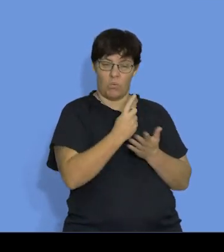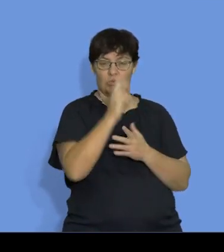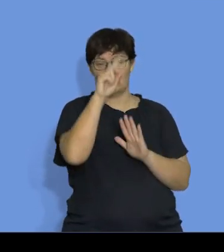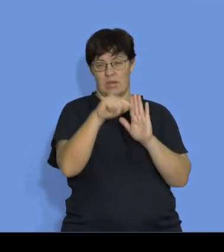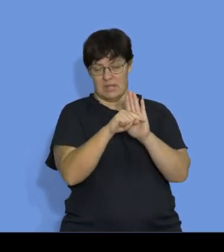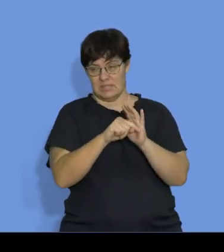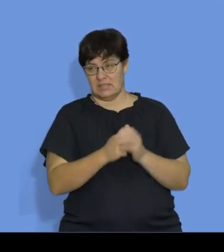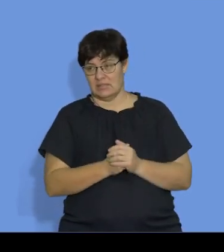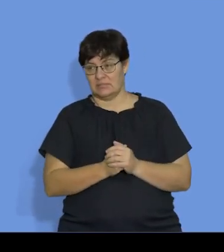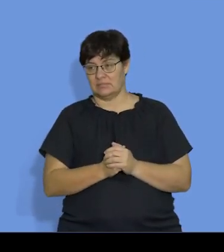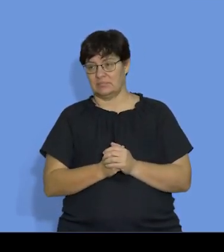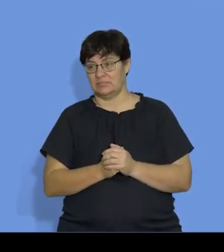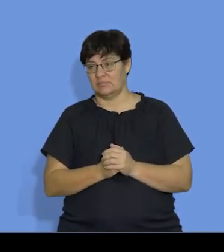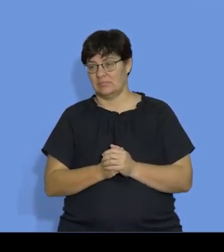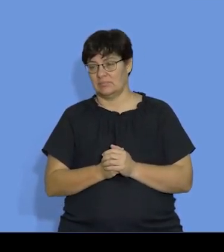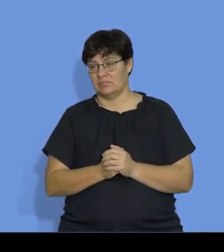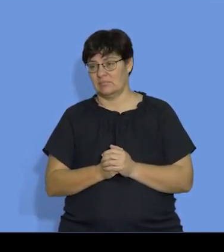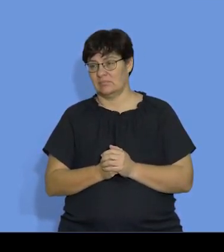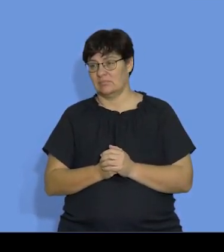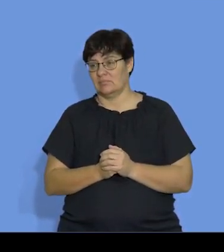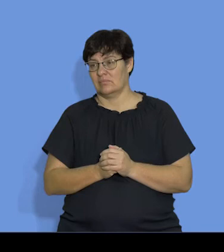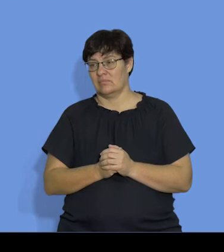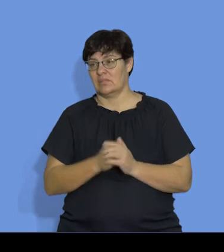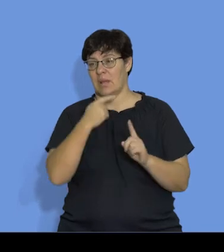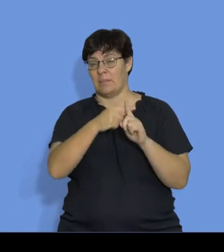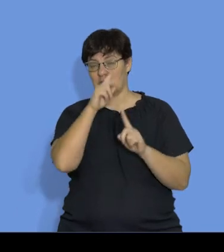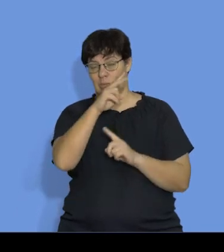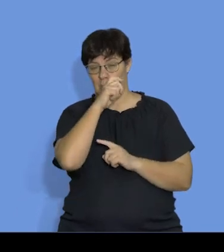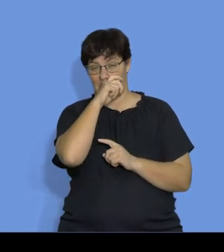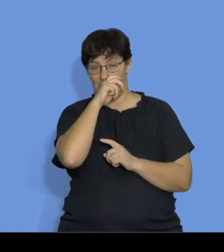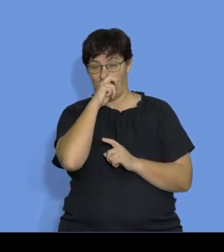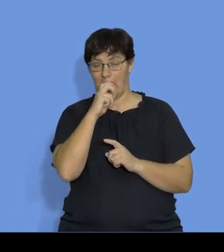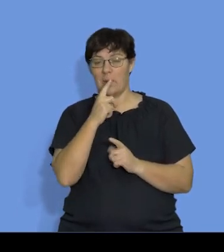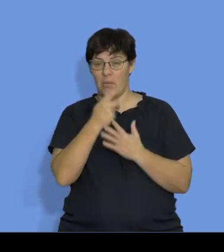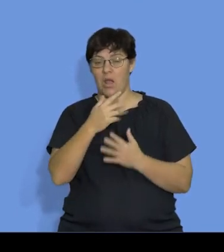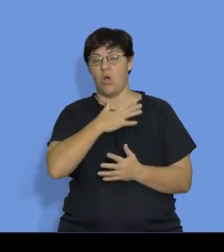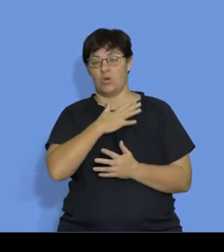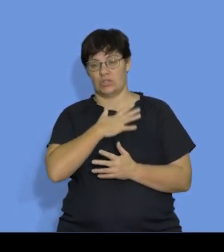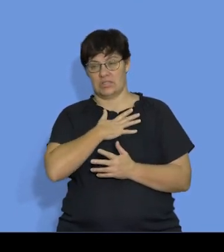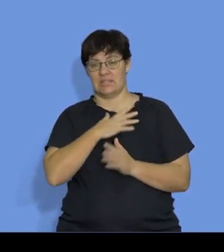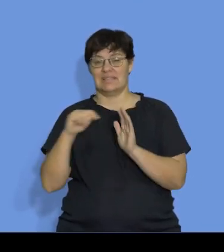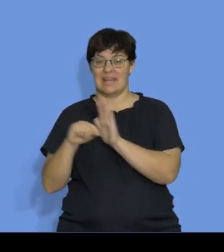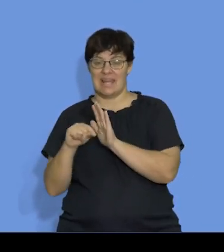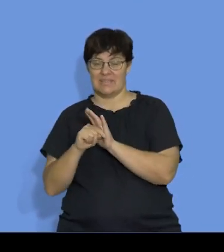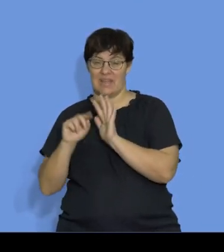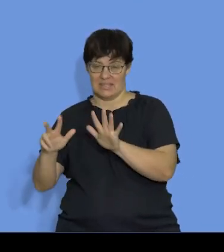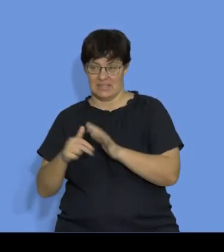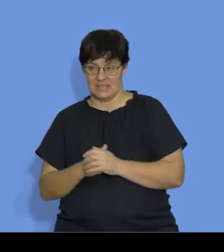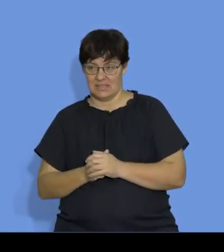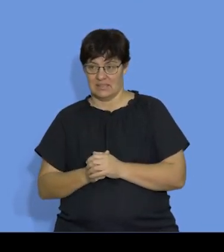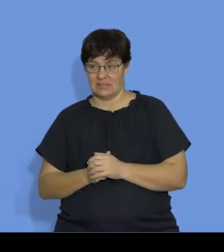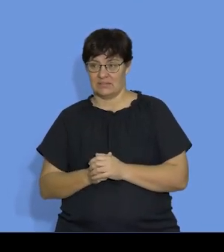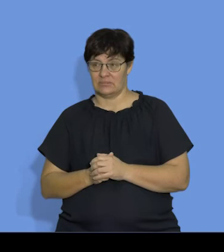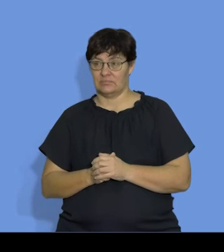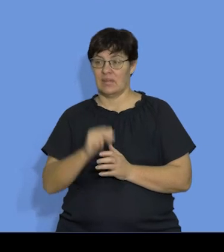which is negative 2 or plus 2 rather, okay, because oxygen is negative 8, and then